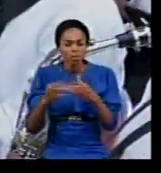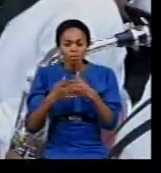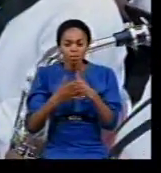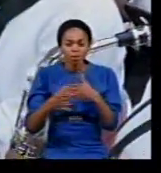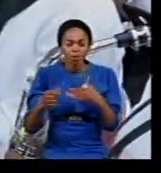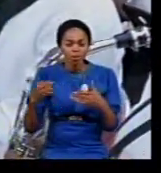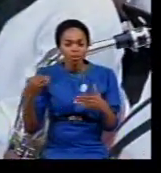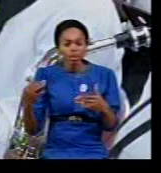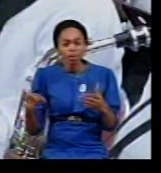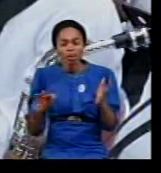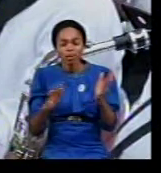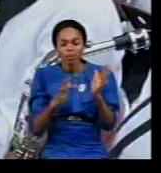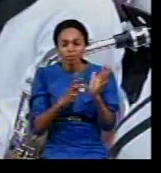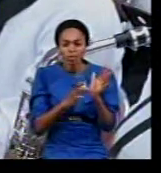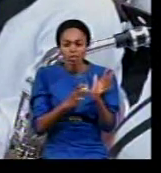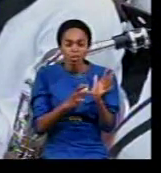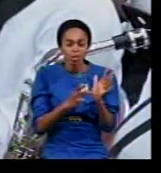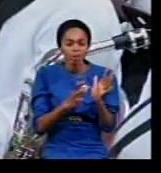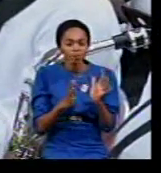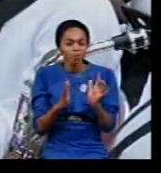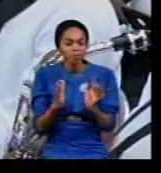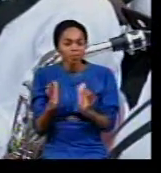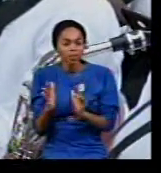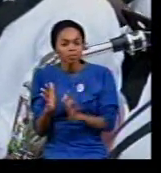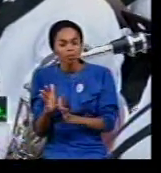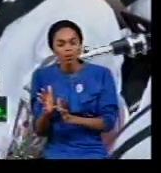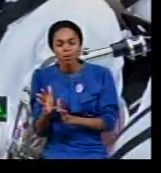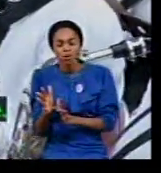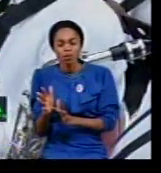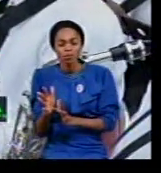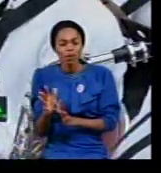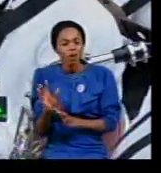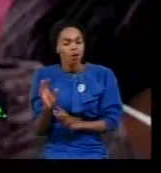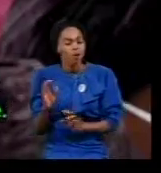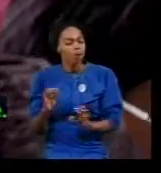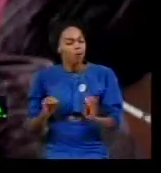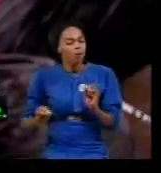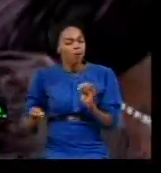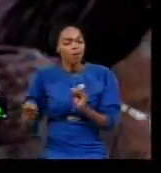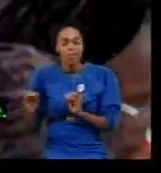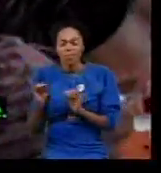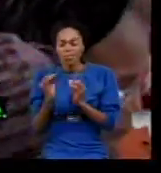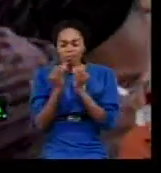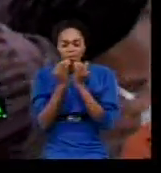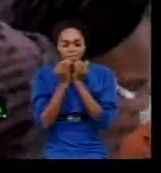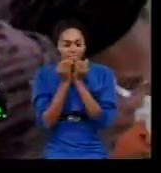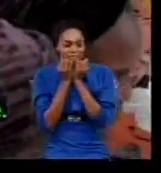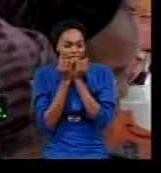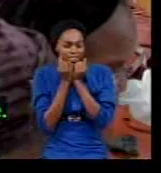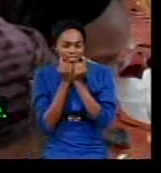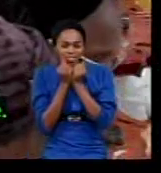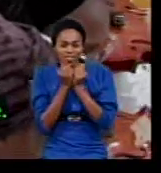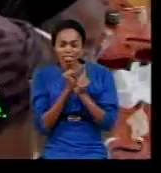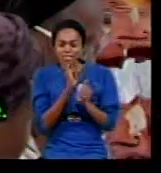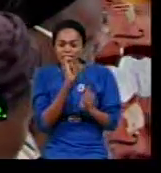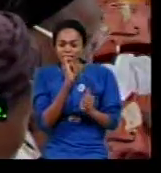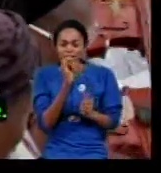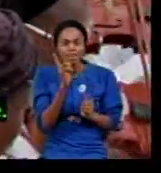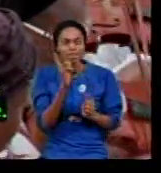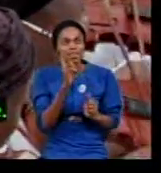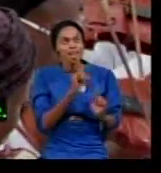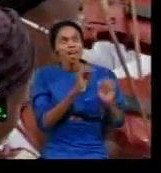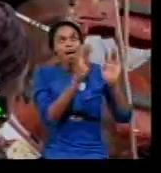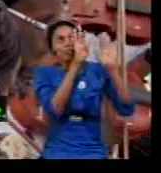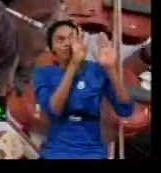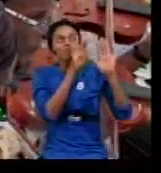Thomas was there, and Jesus came in, and without allowing Thomas to say, he said, Thomas, come in here, look at my hand and look